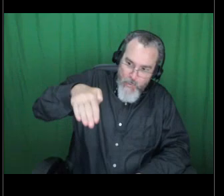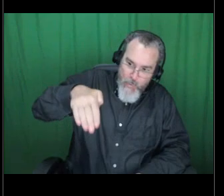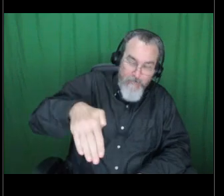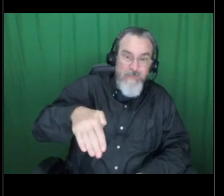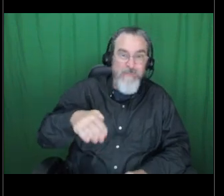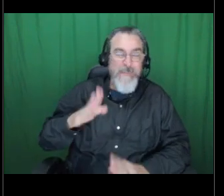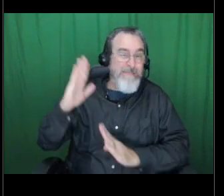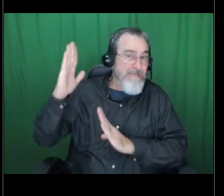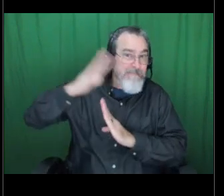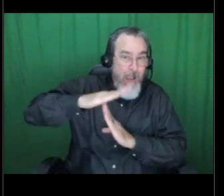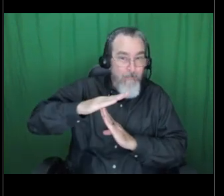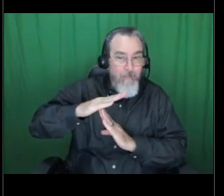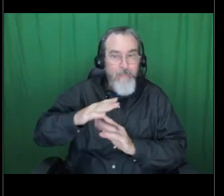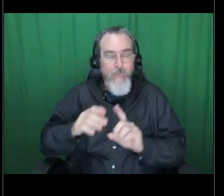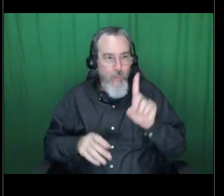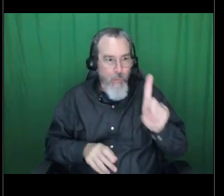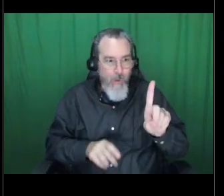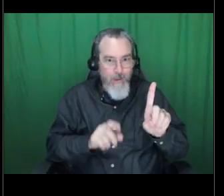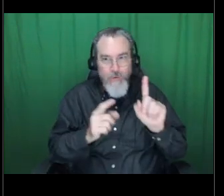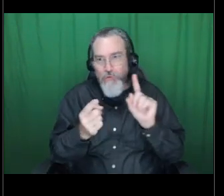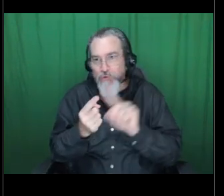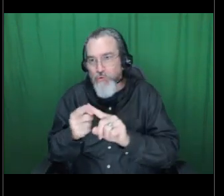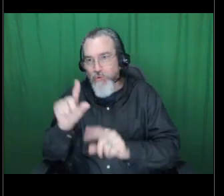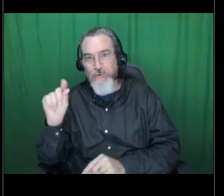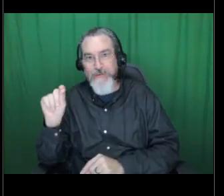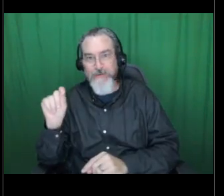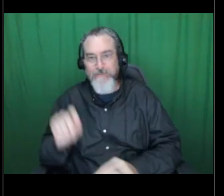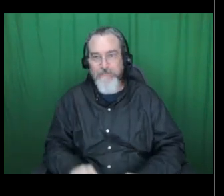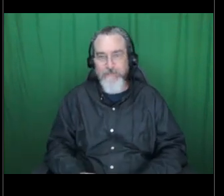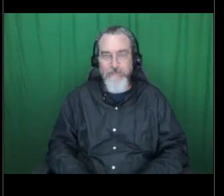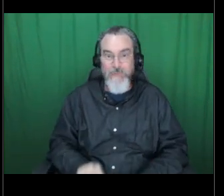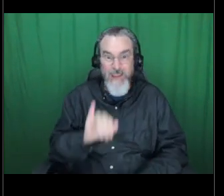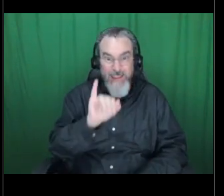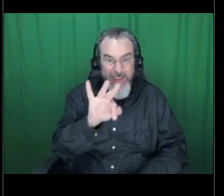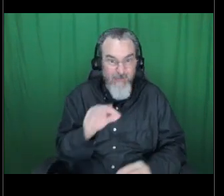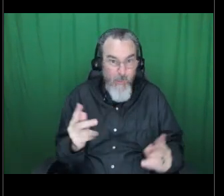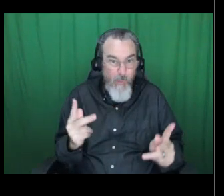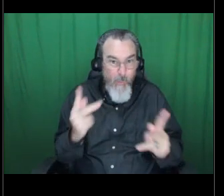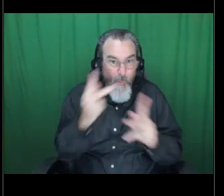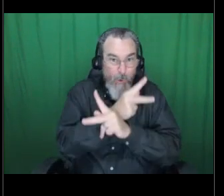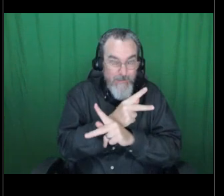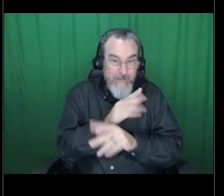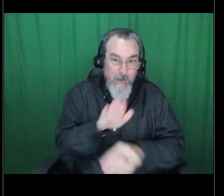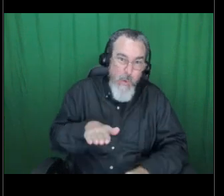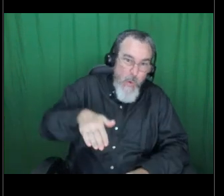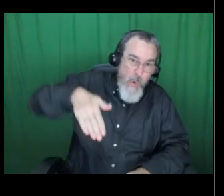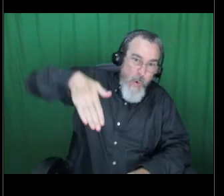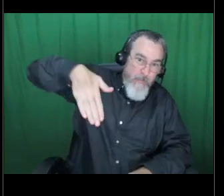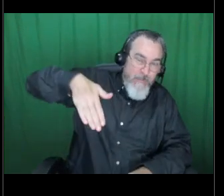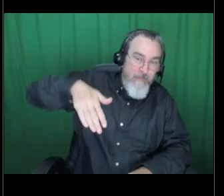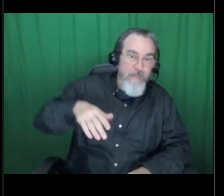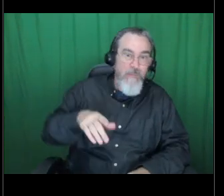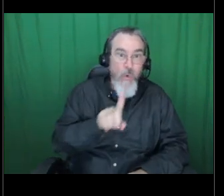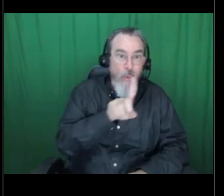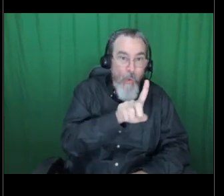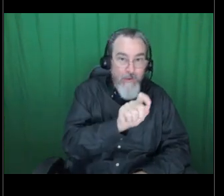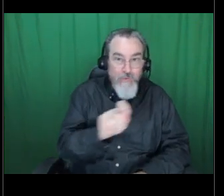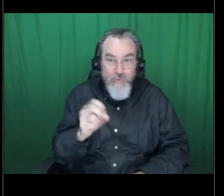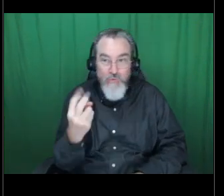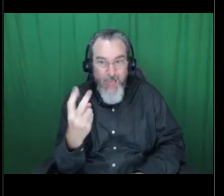1 to 20. Slopes greater than 1 to 20 up to 1 to 12 are